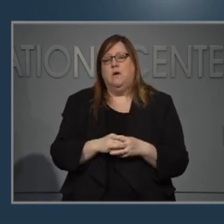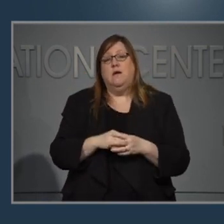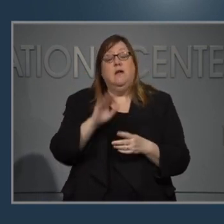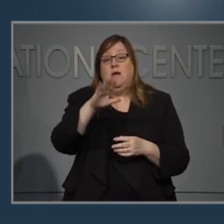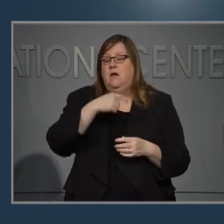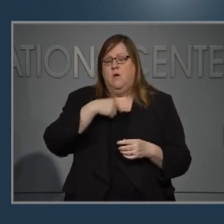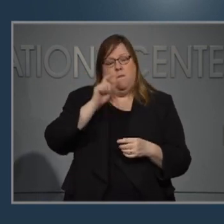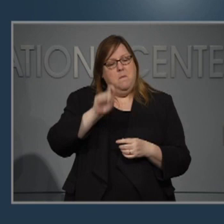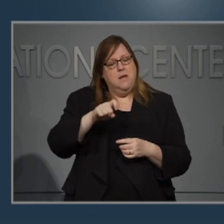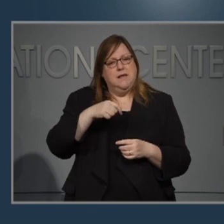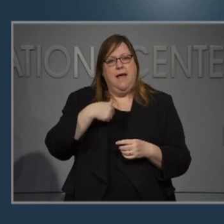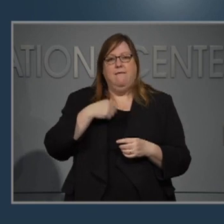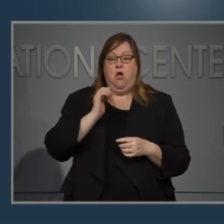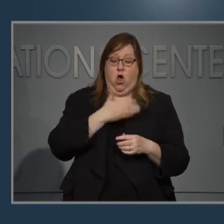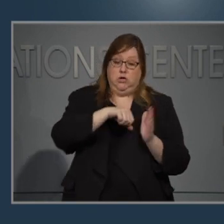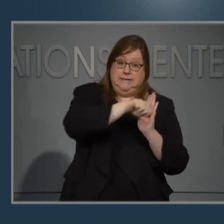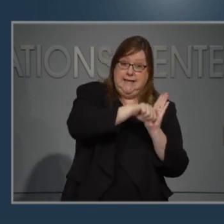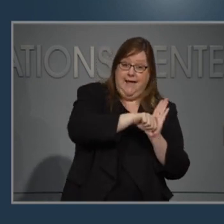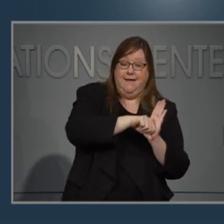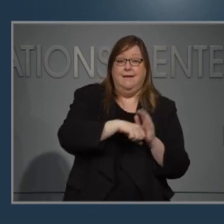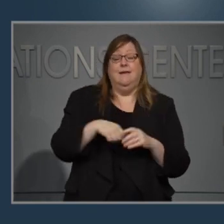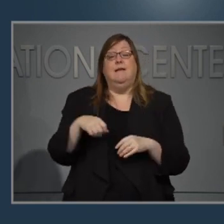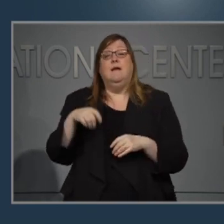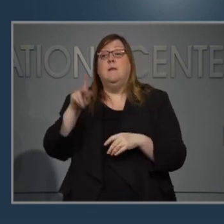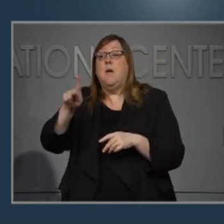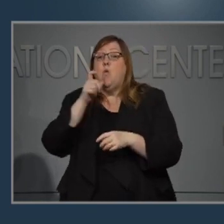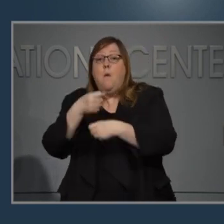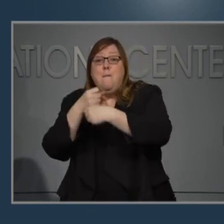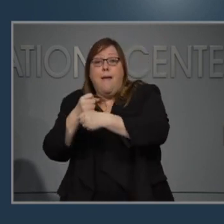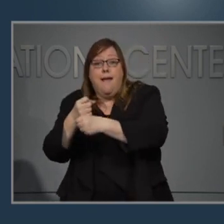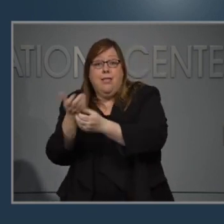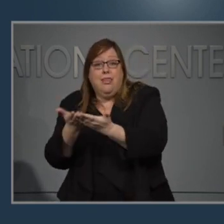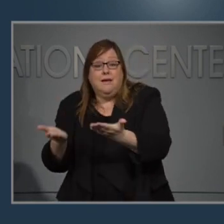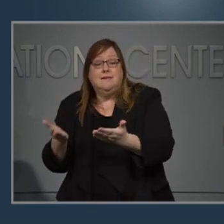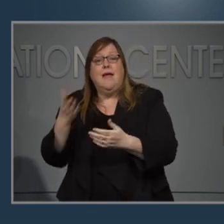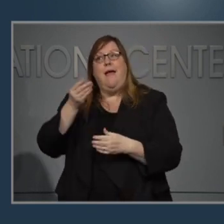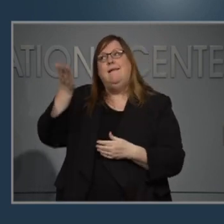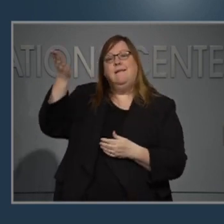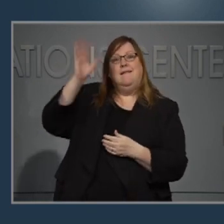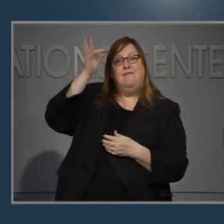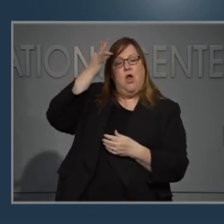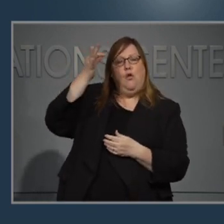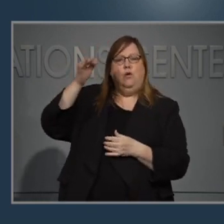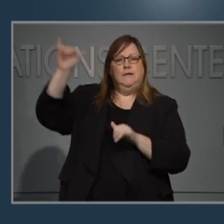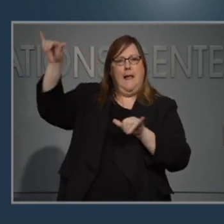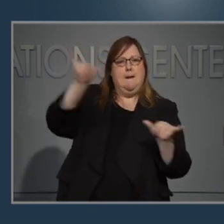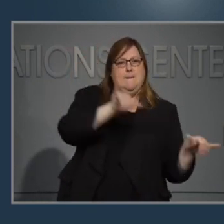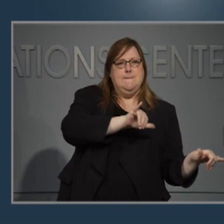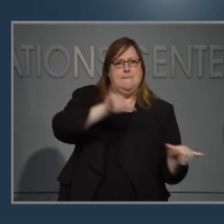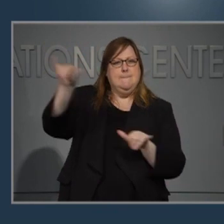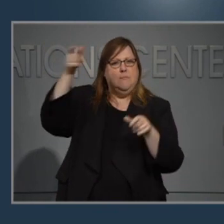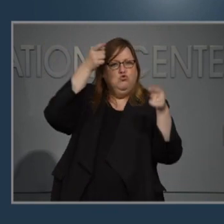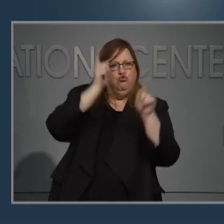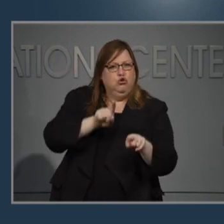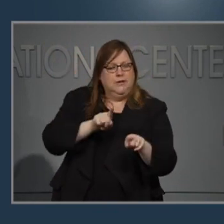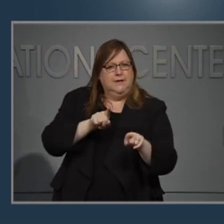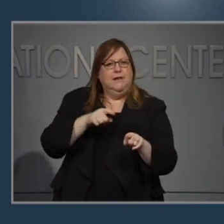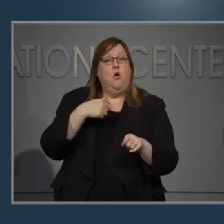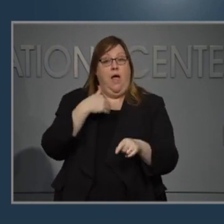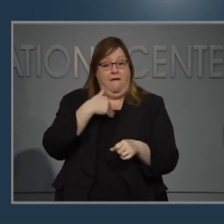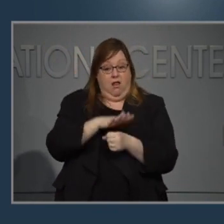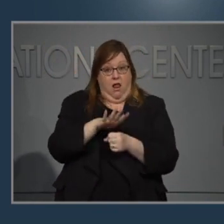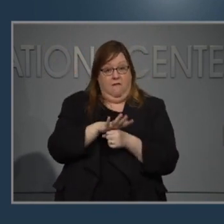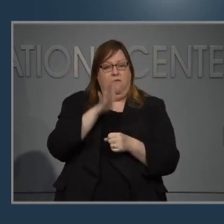same page so that people can have timely test results and use that information to protect themselves and their